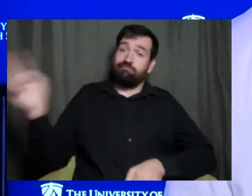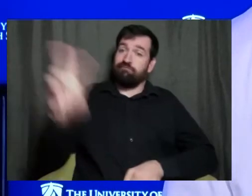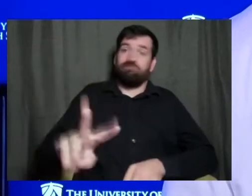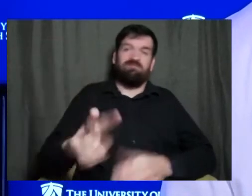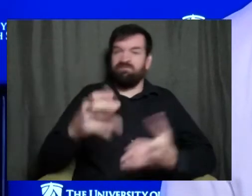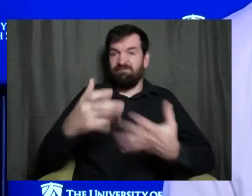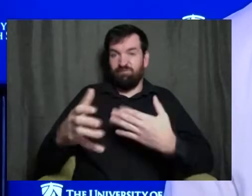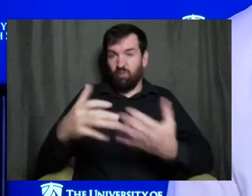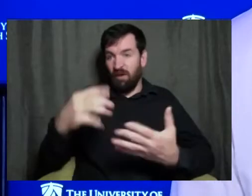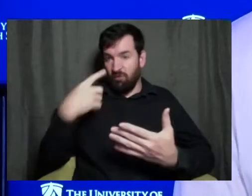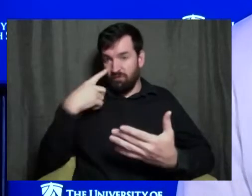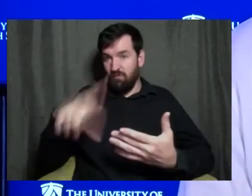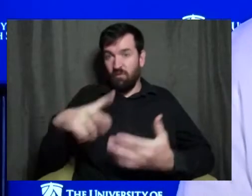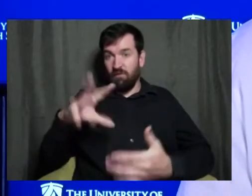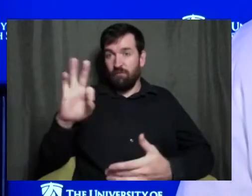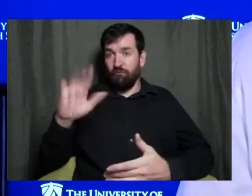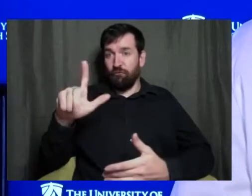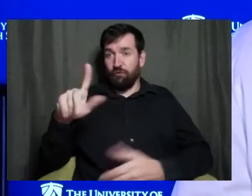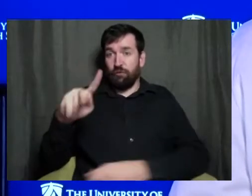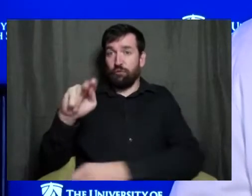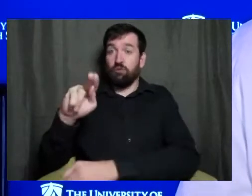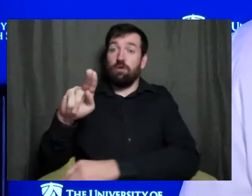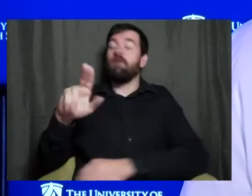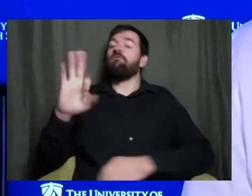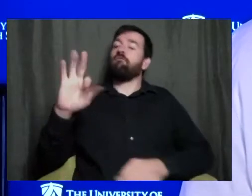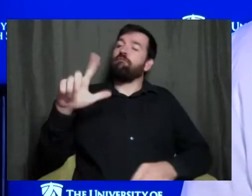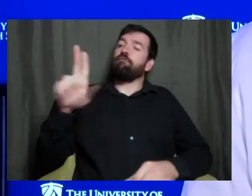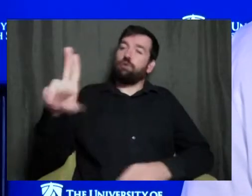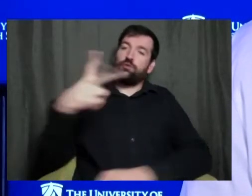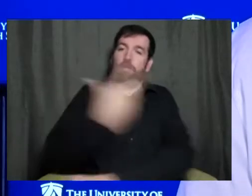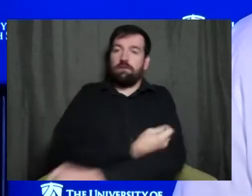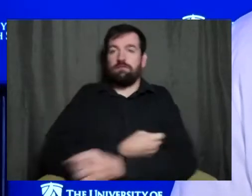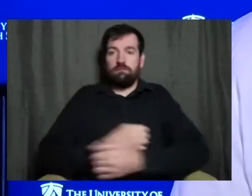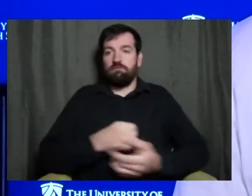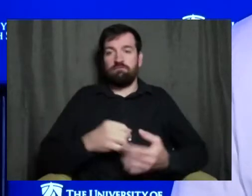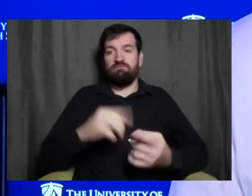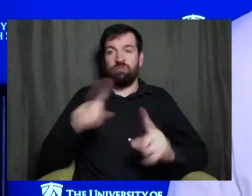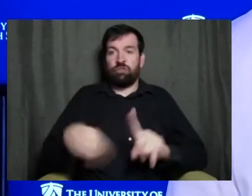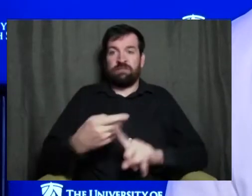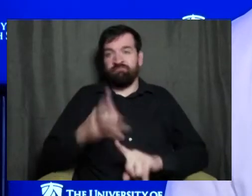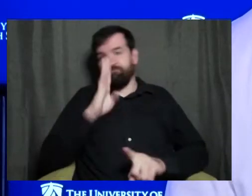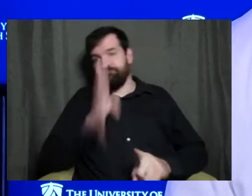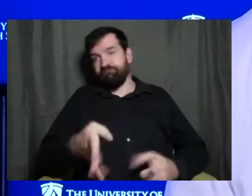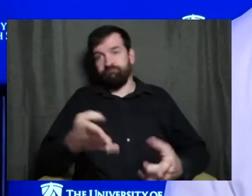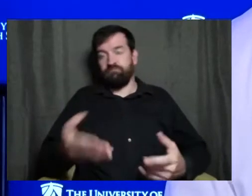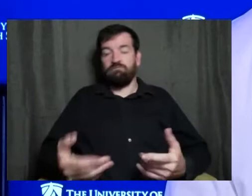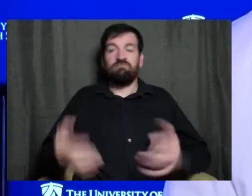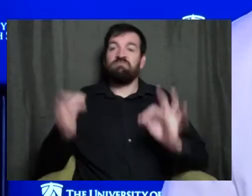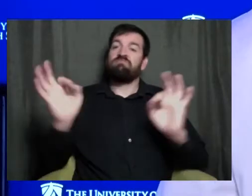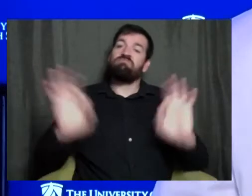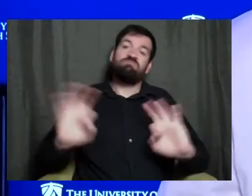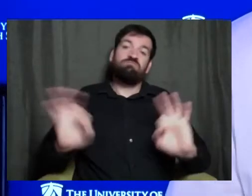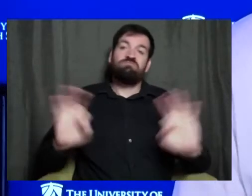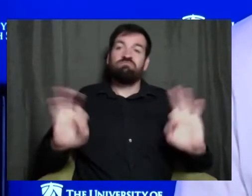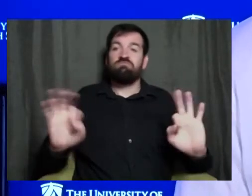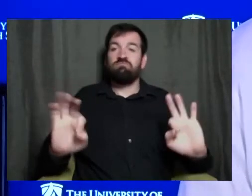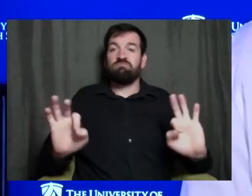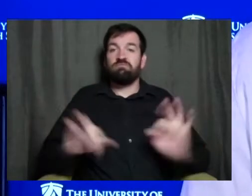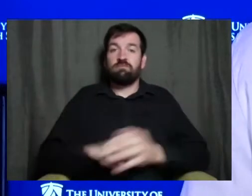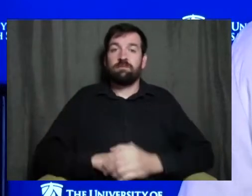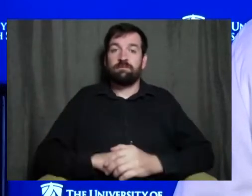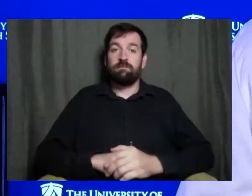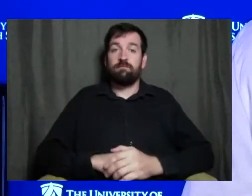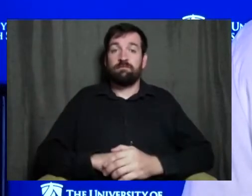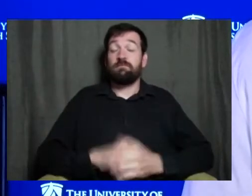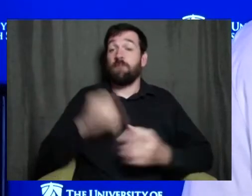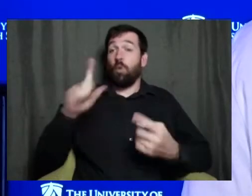vaccine. All right. So it's a matter of fact thing. It's minimized. It's not made a big deal. Certainly when they were